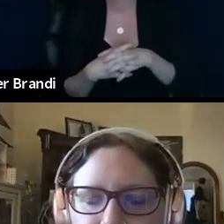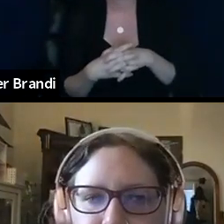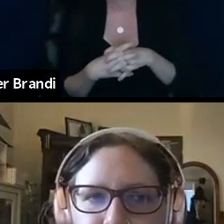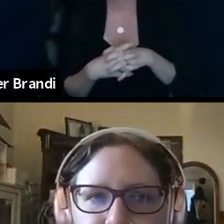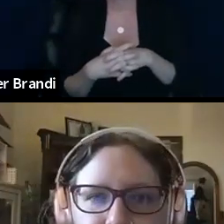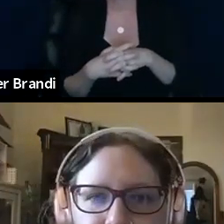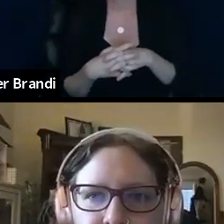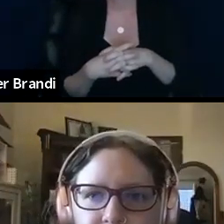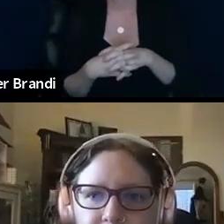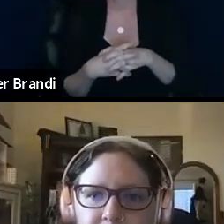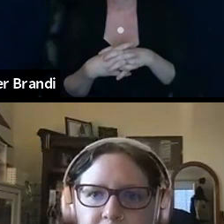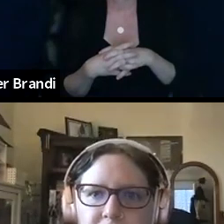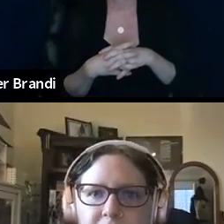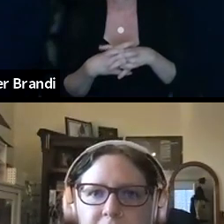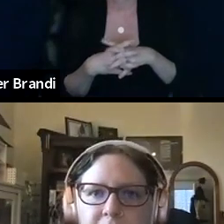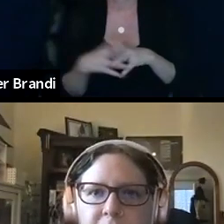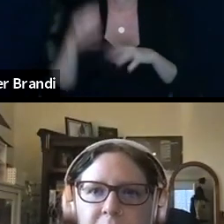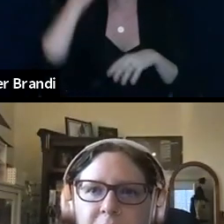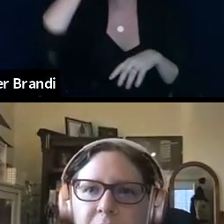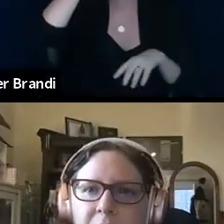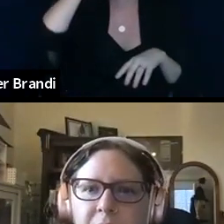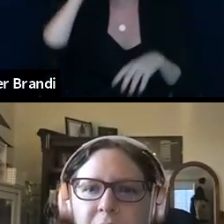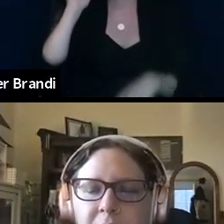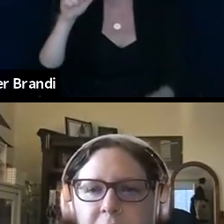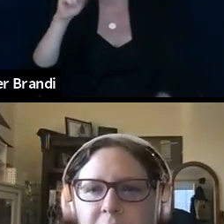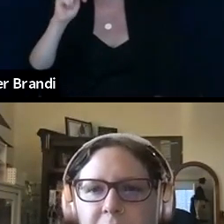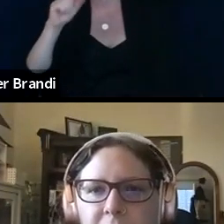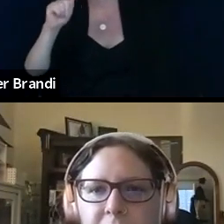Yeah. The other interesting piece. Oh,